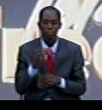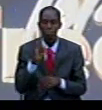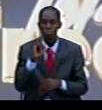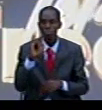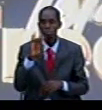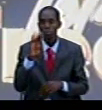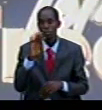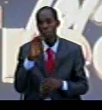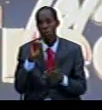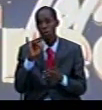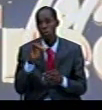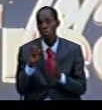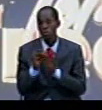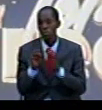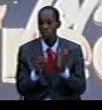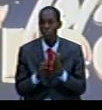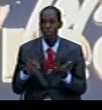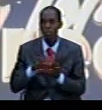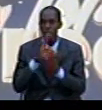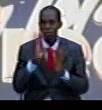and I felt like joining them.